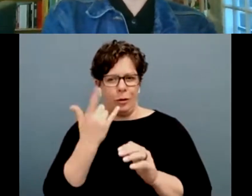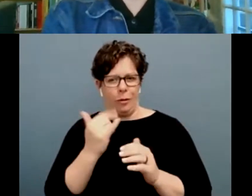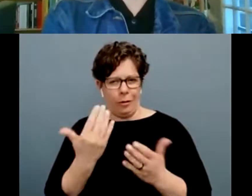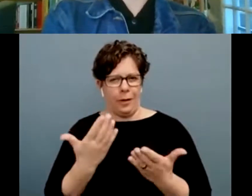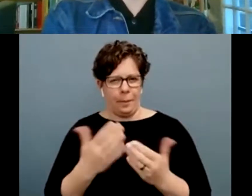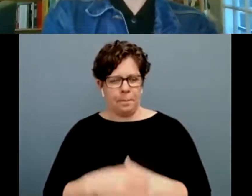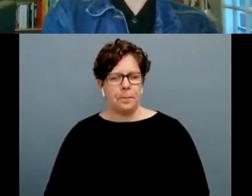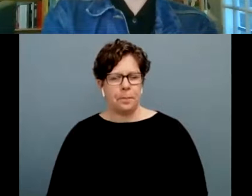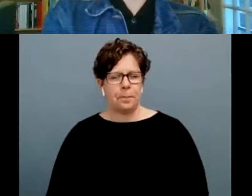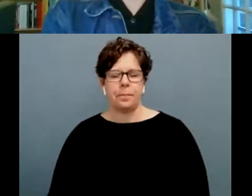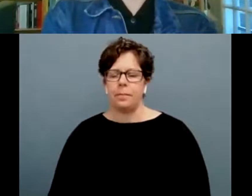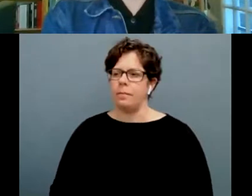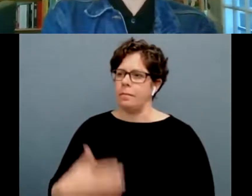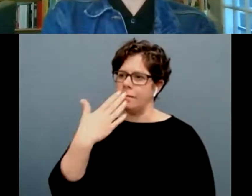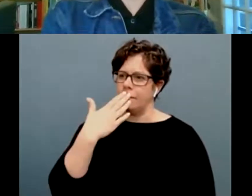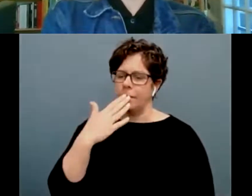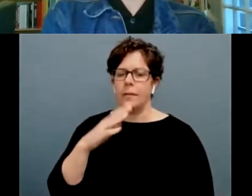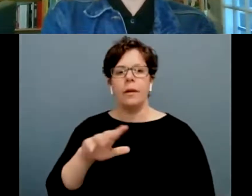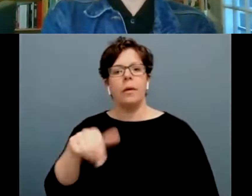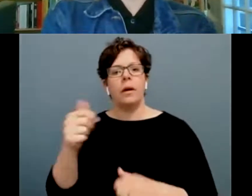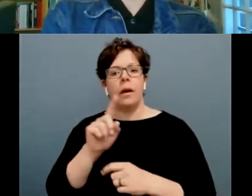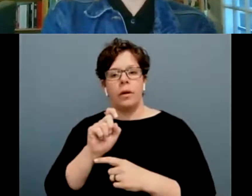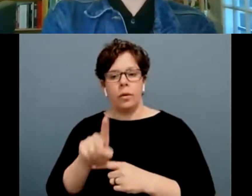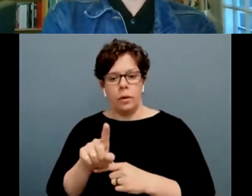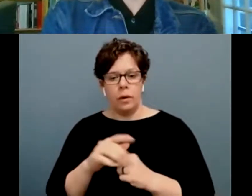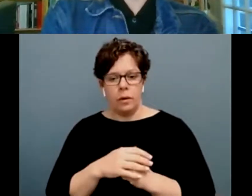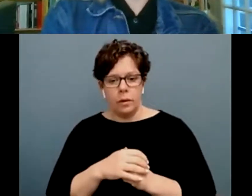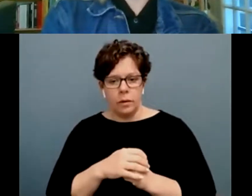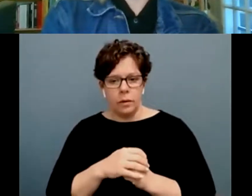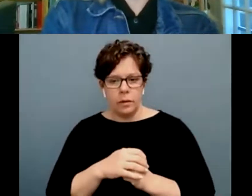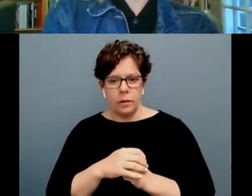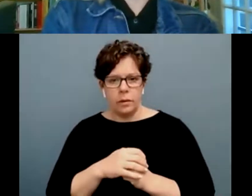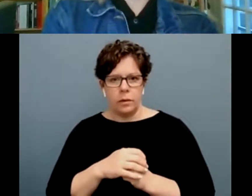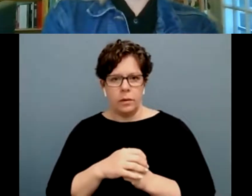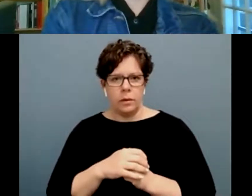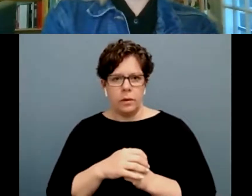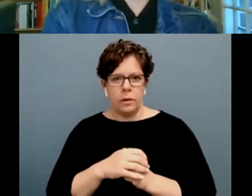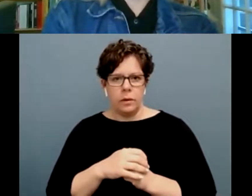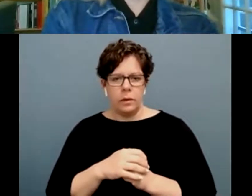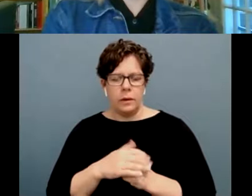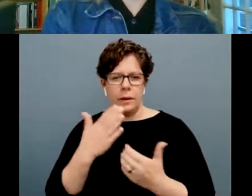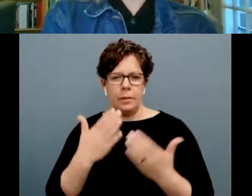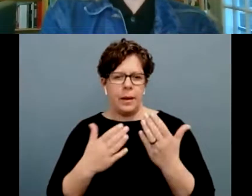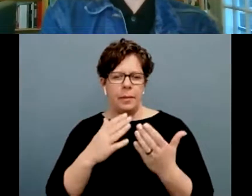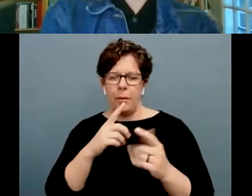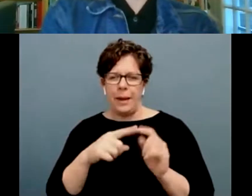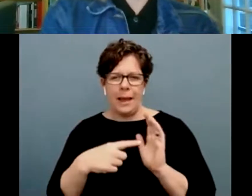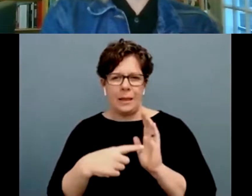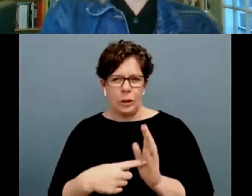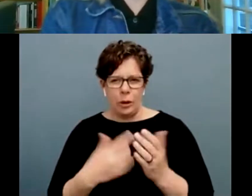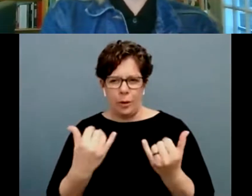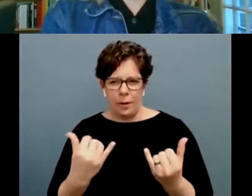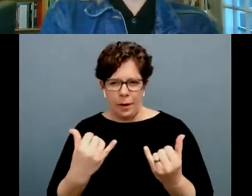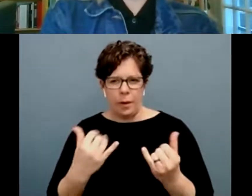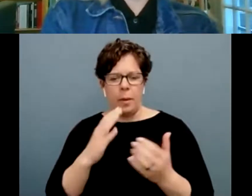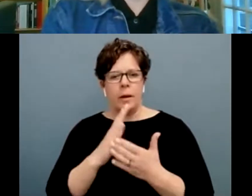Awesome, thank you. Another question for you, Kristen, which we may not be able to actually show here, but we had some